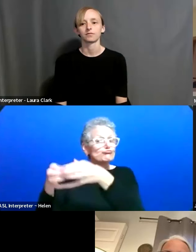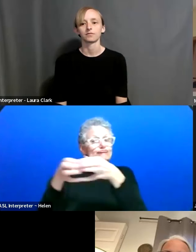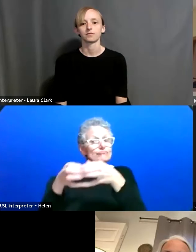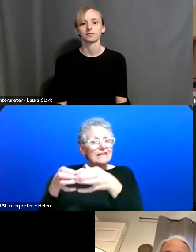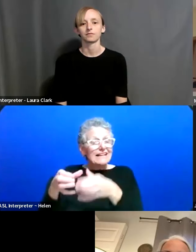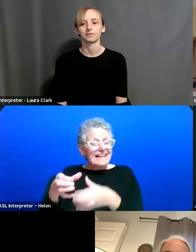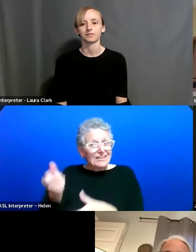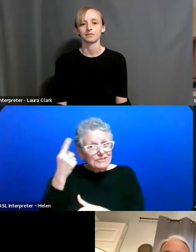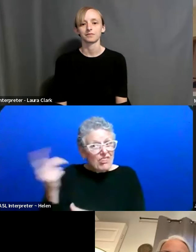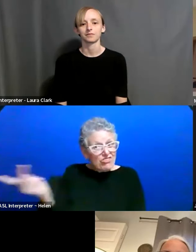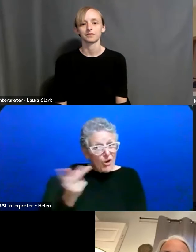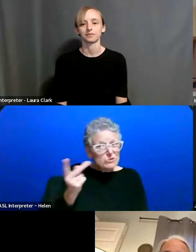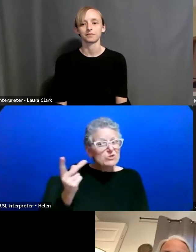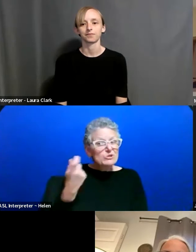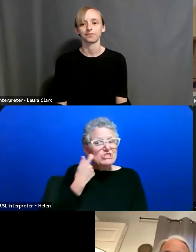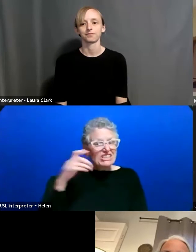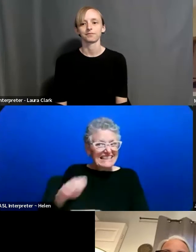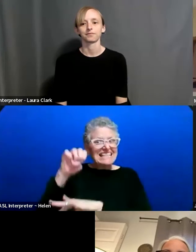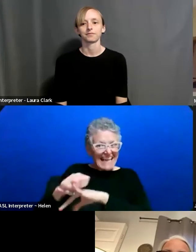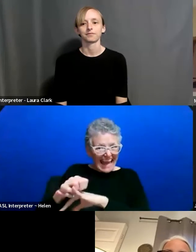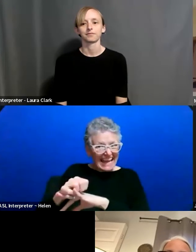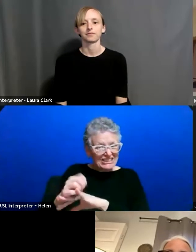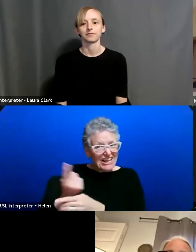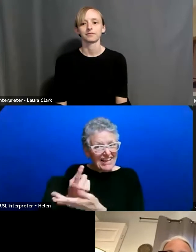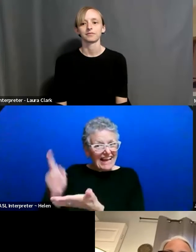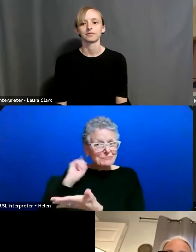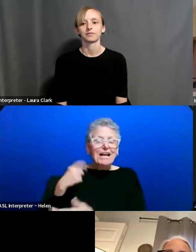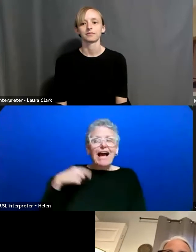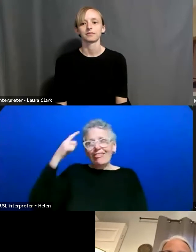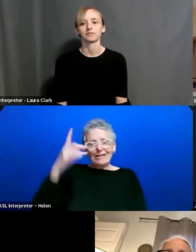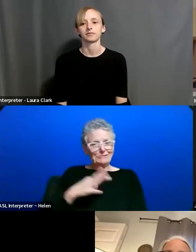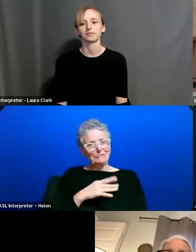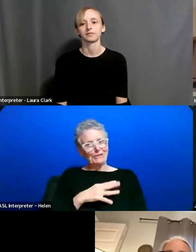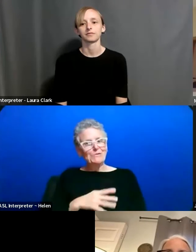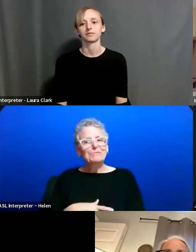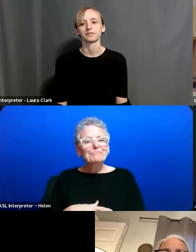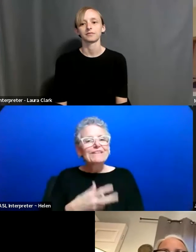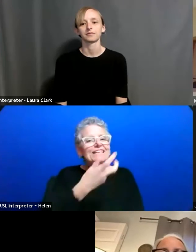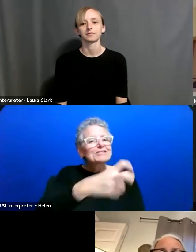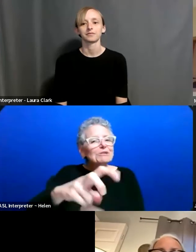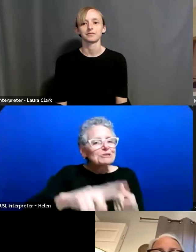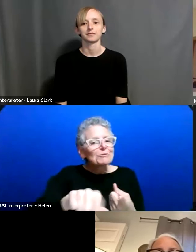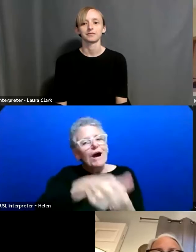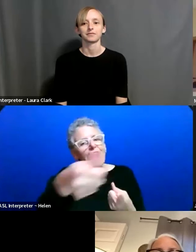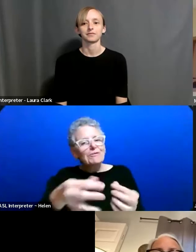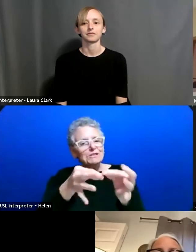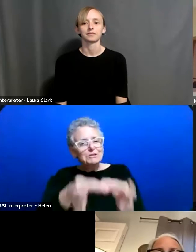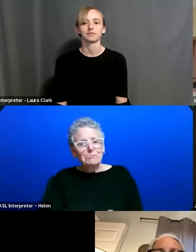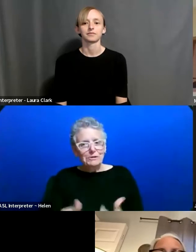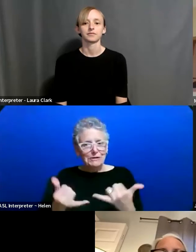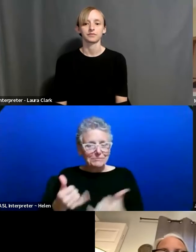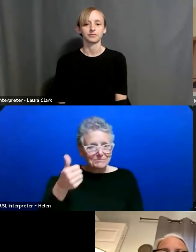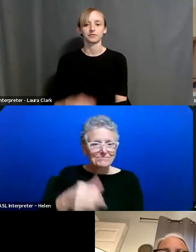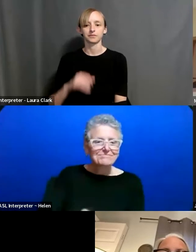think. So they just got engaged. So I thought that was pretty cool. So it's a lot of stuff.